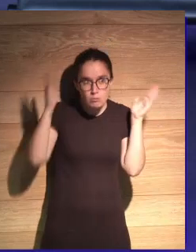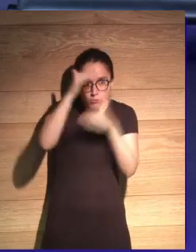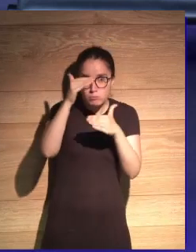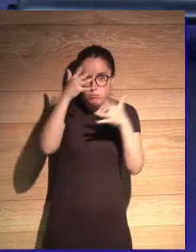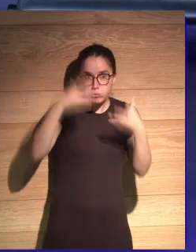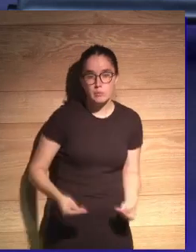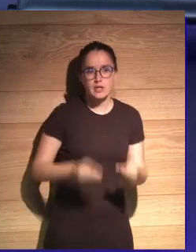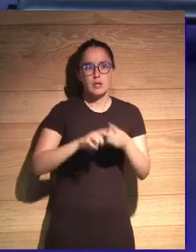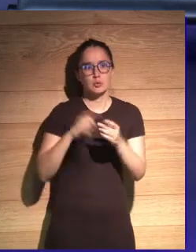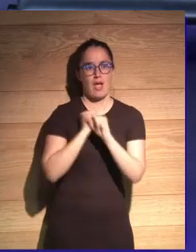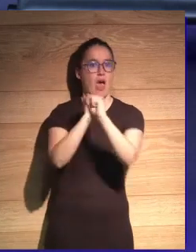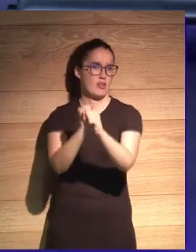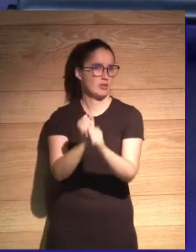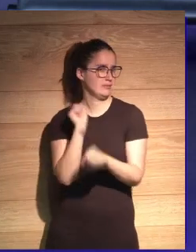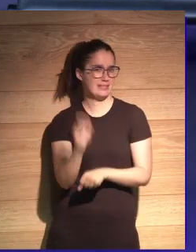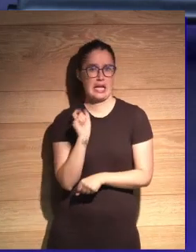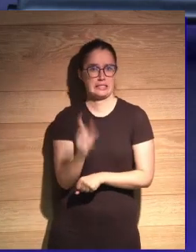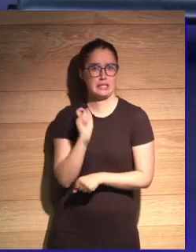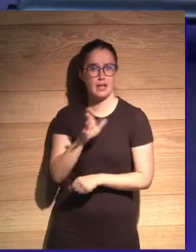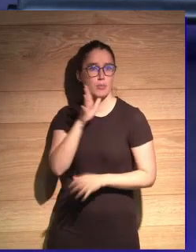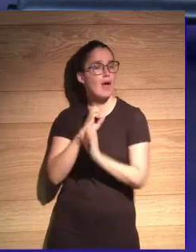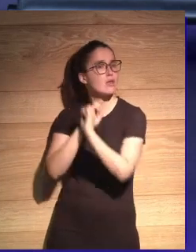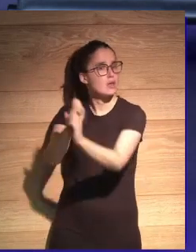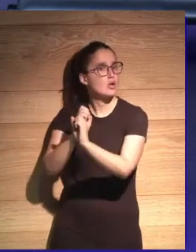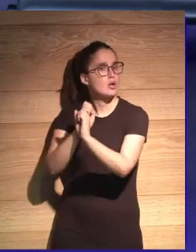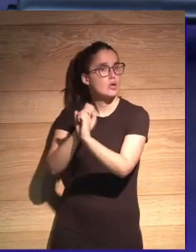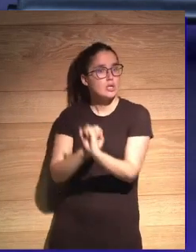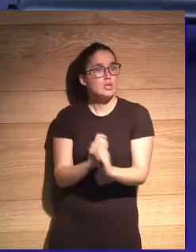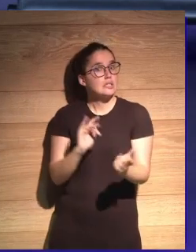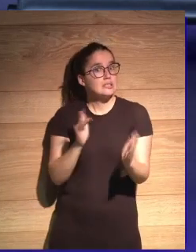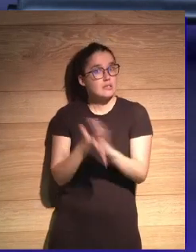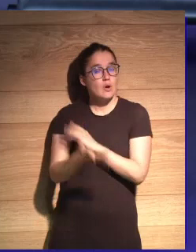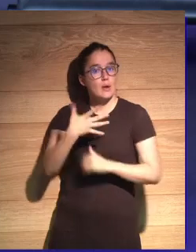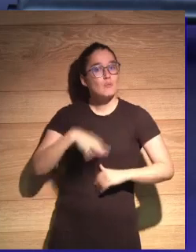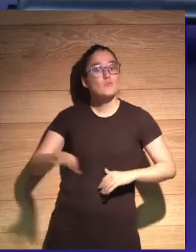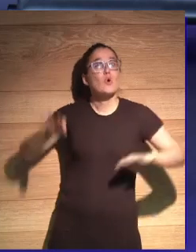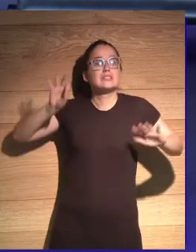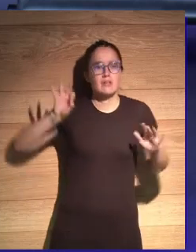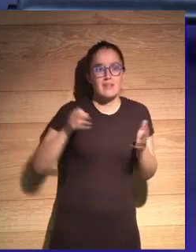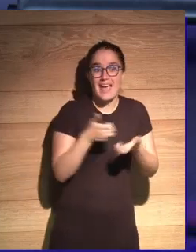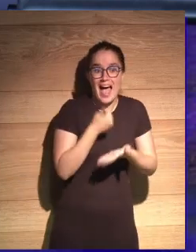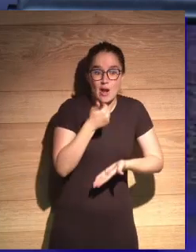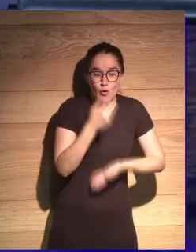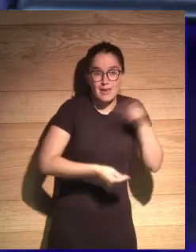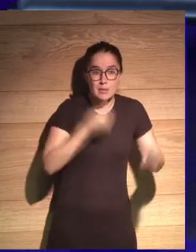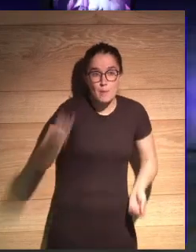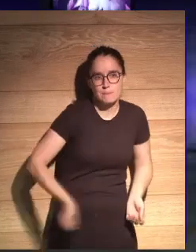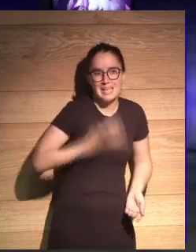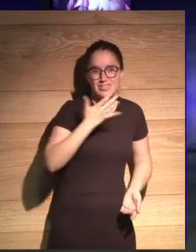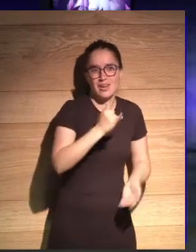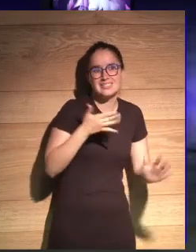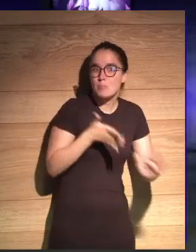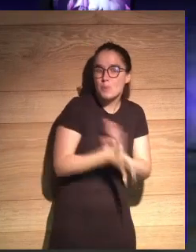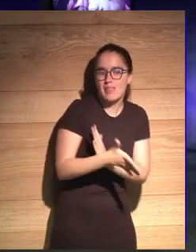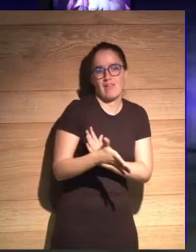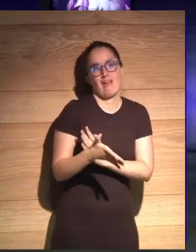expectation, absorption, and usually addiction, because addiction is one of the possibilities of anything that